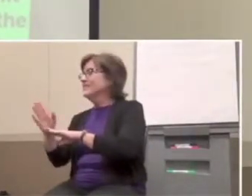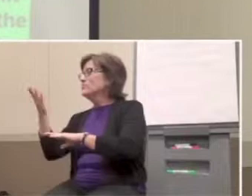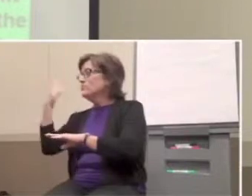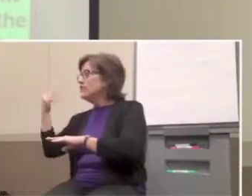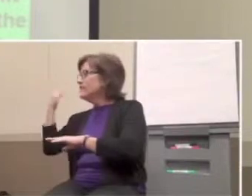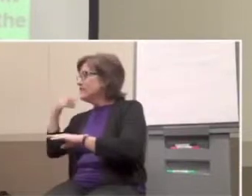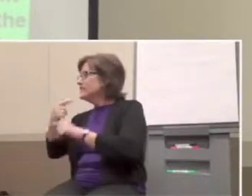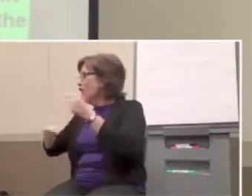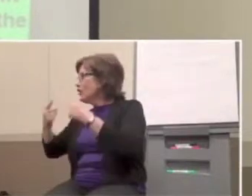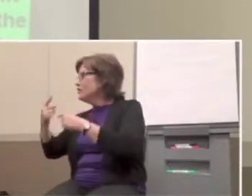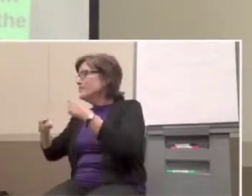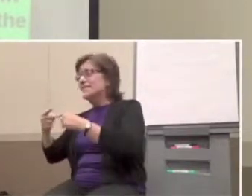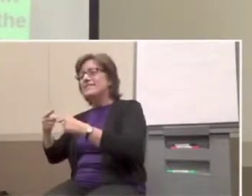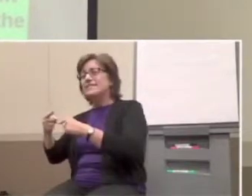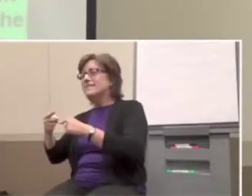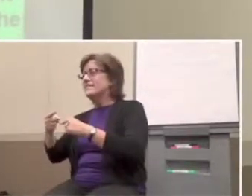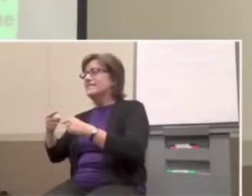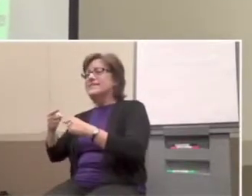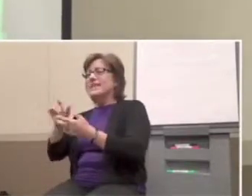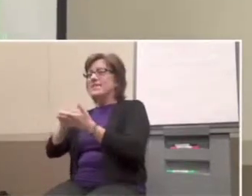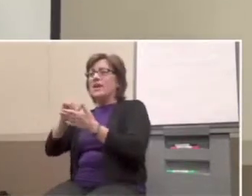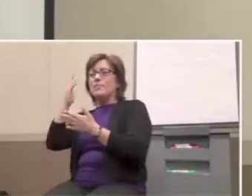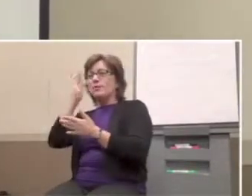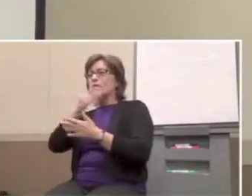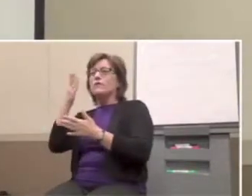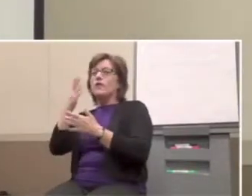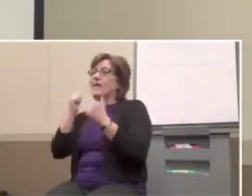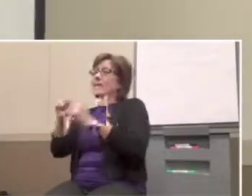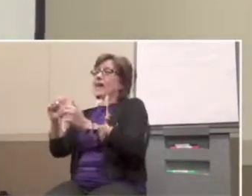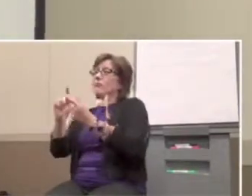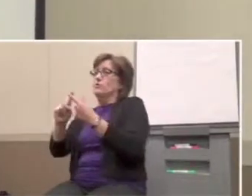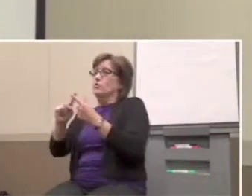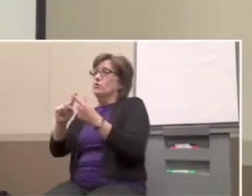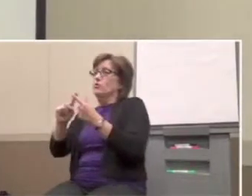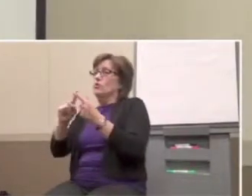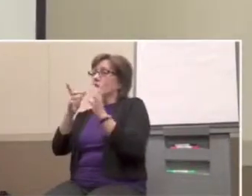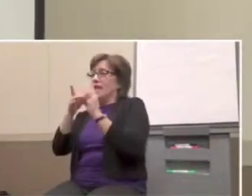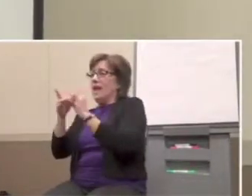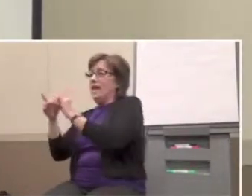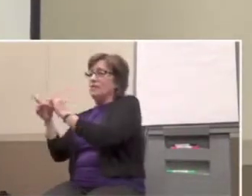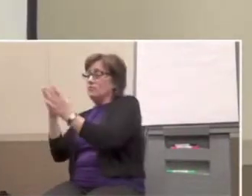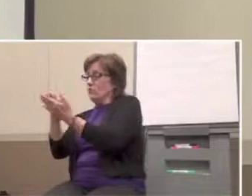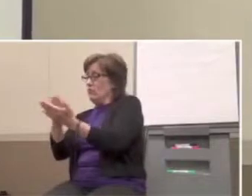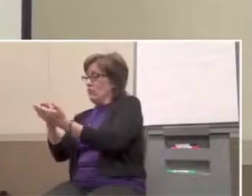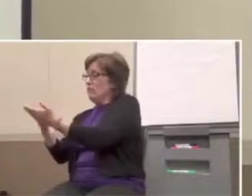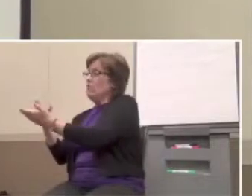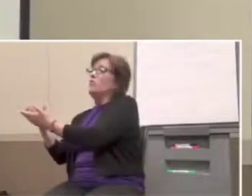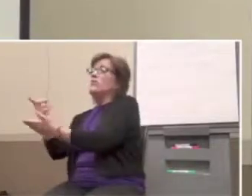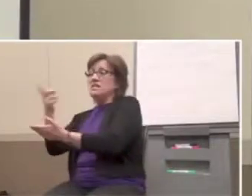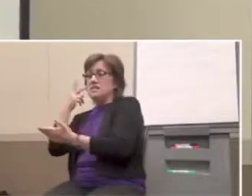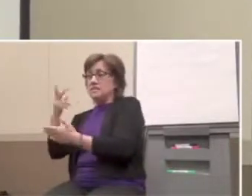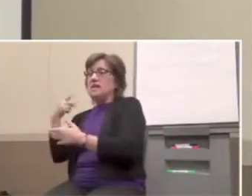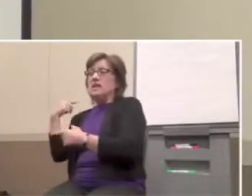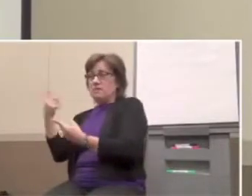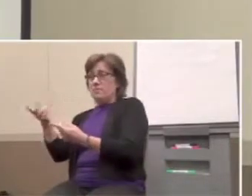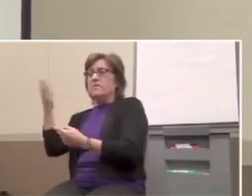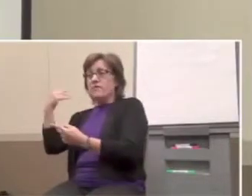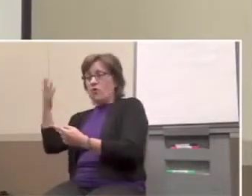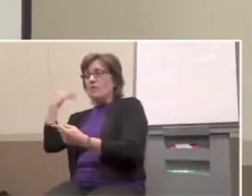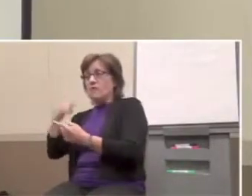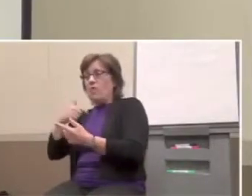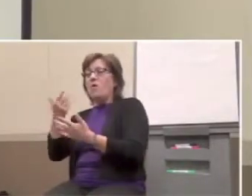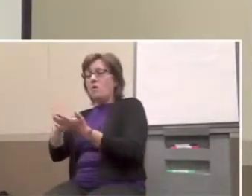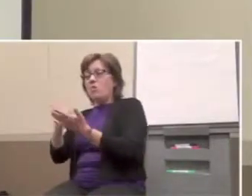arguments in that beautiful attempt to connect the dots so that we can prove a pattern of behavior, if you bring that up in the